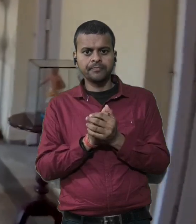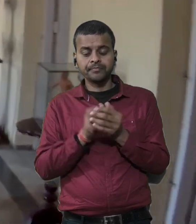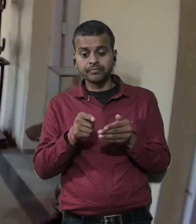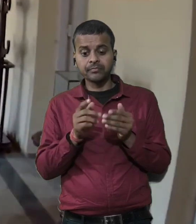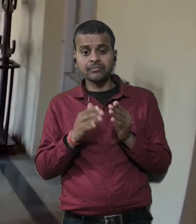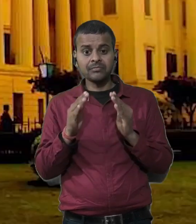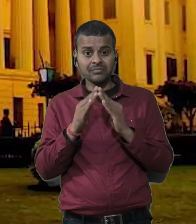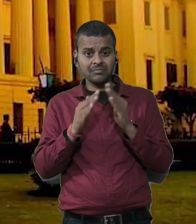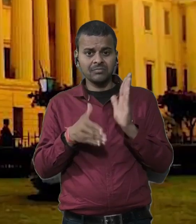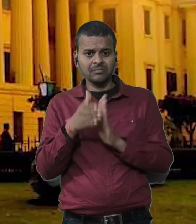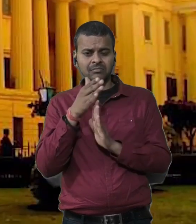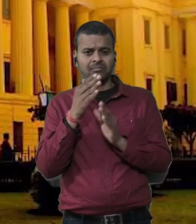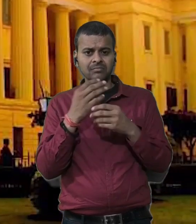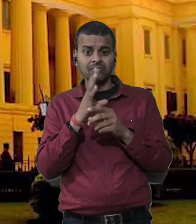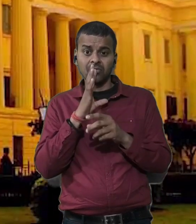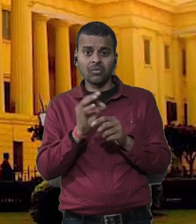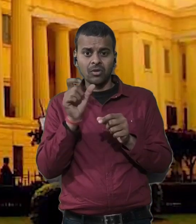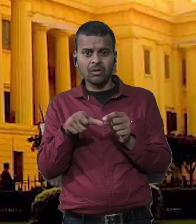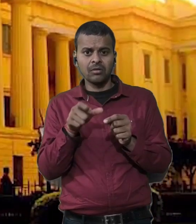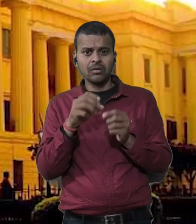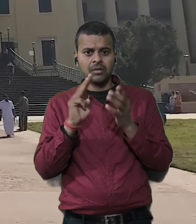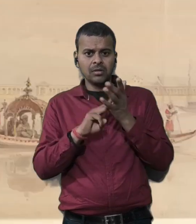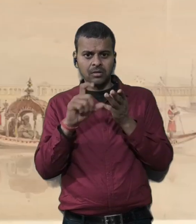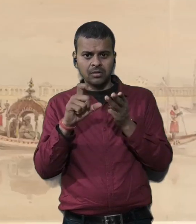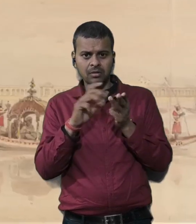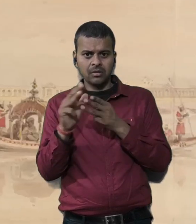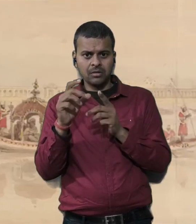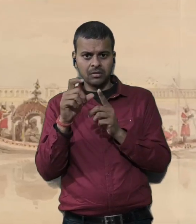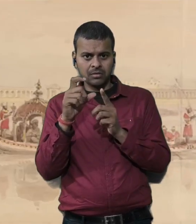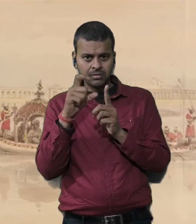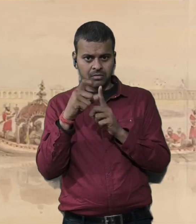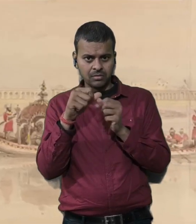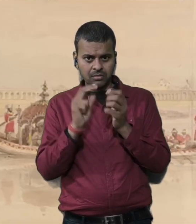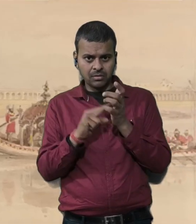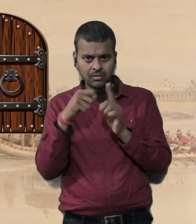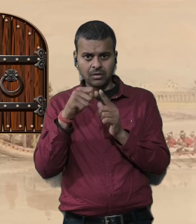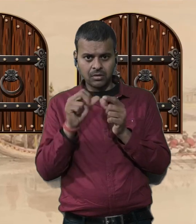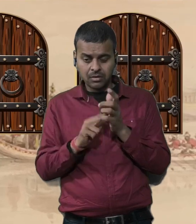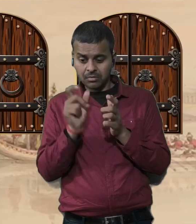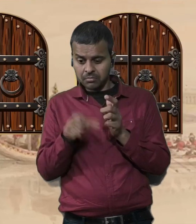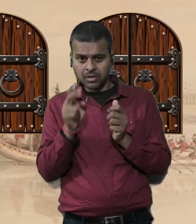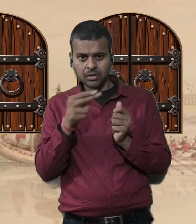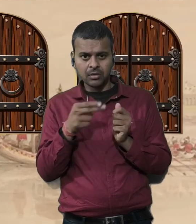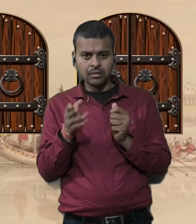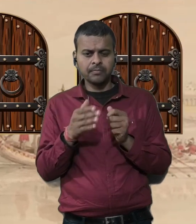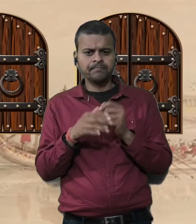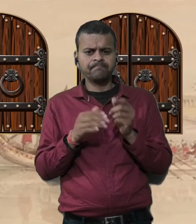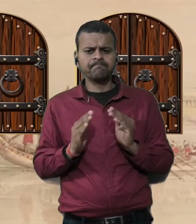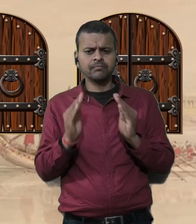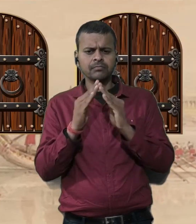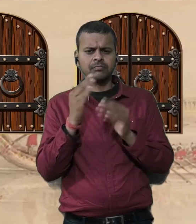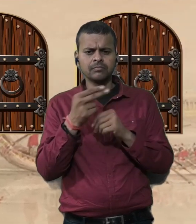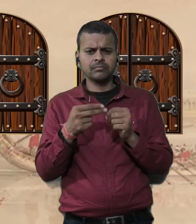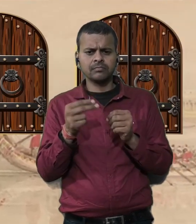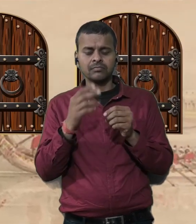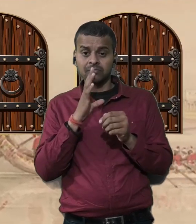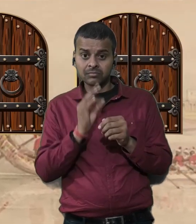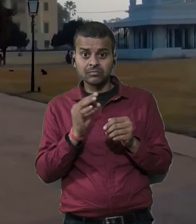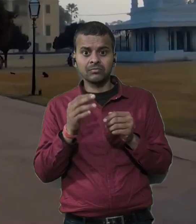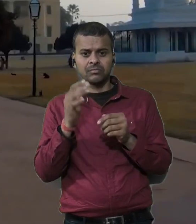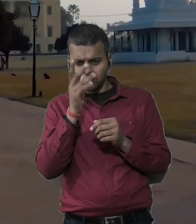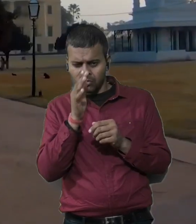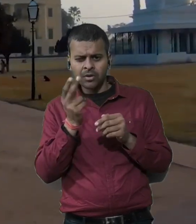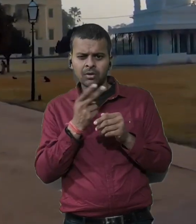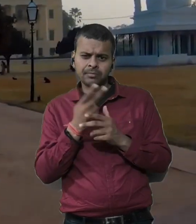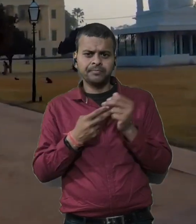the high-ranking British officials. The architect of this palace was MacLeod Duncan. The palace named